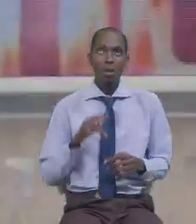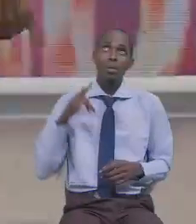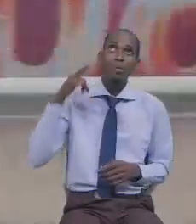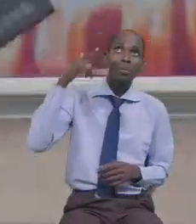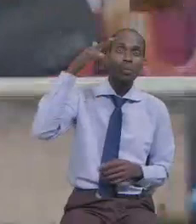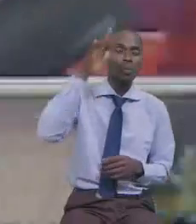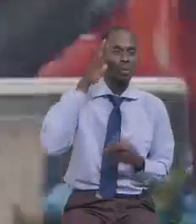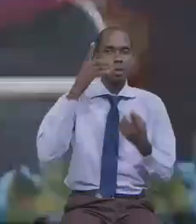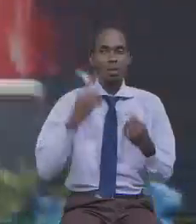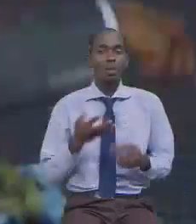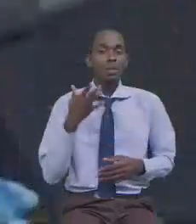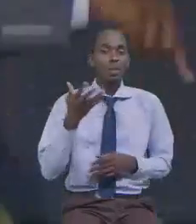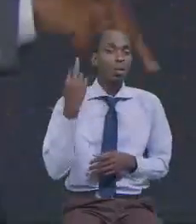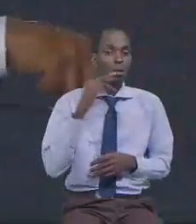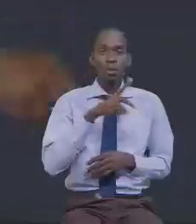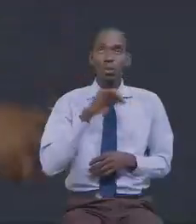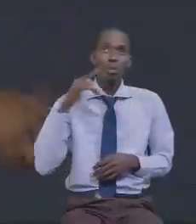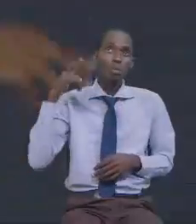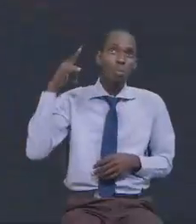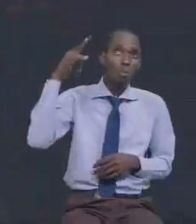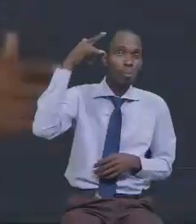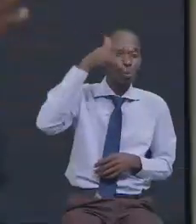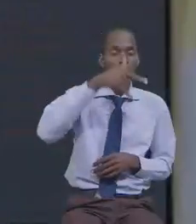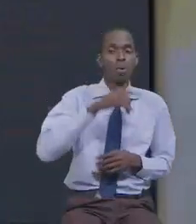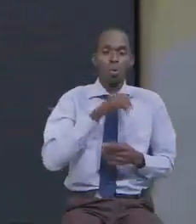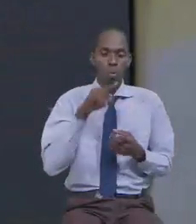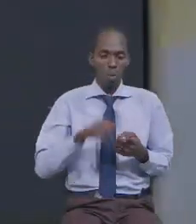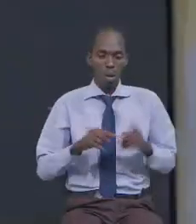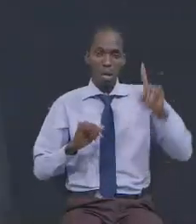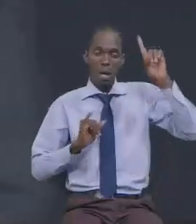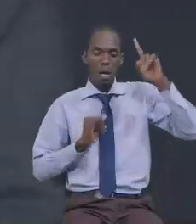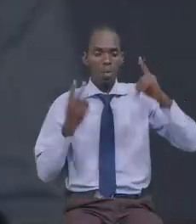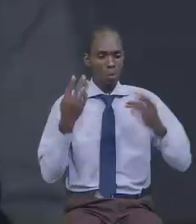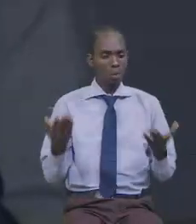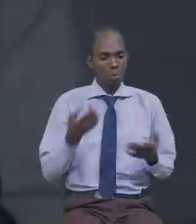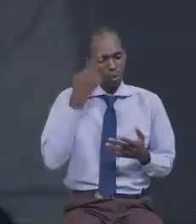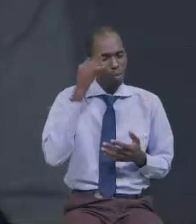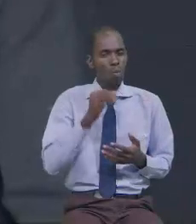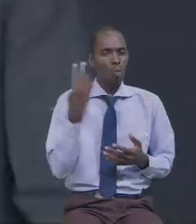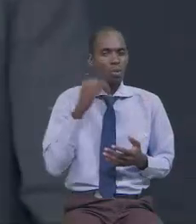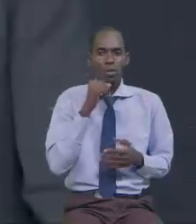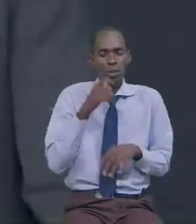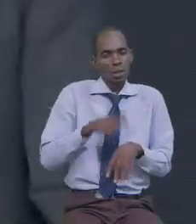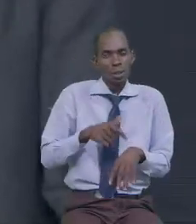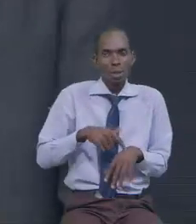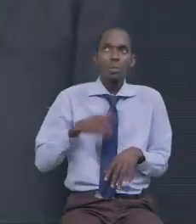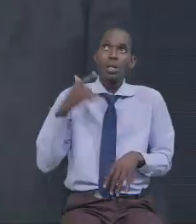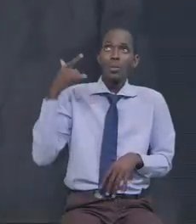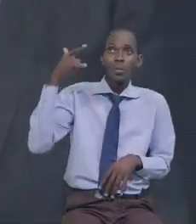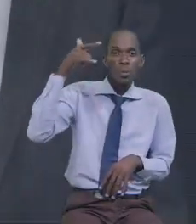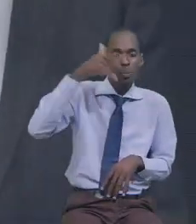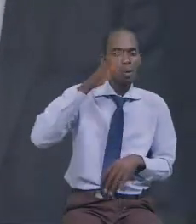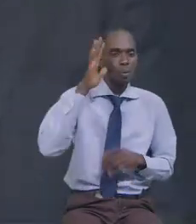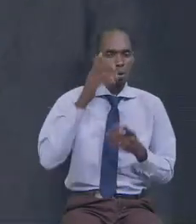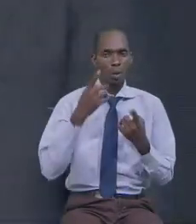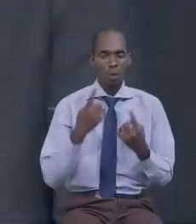no aeroplane when I was there, because it wasn't time yet. Aeroplane will come. I will